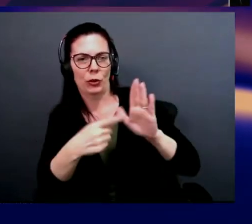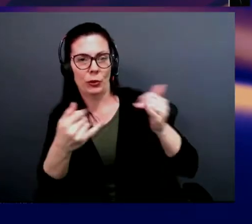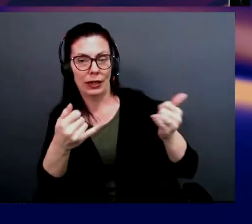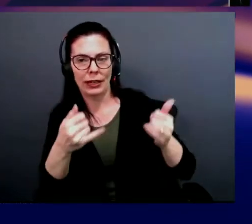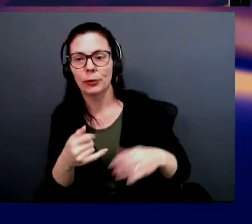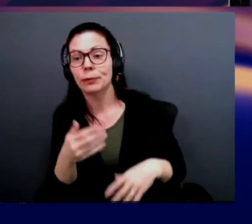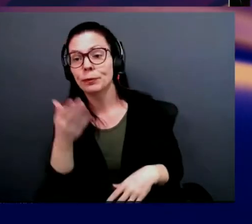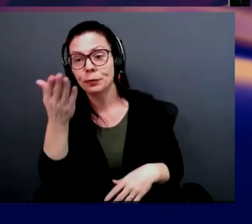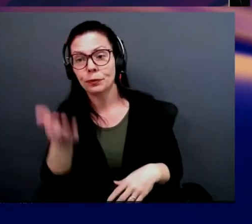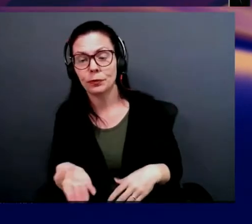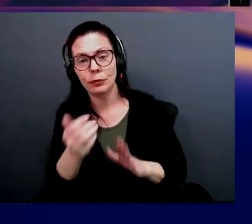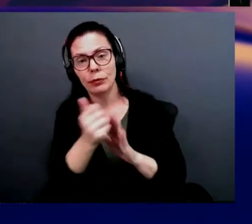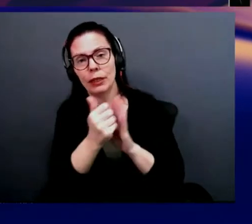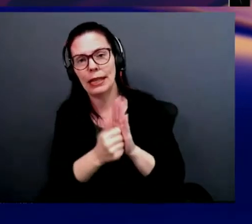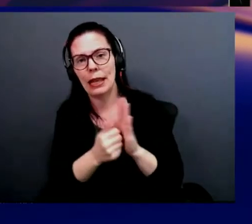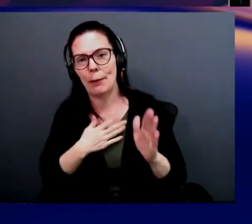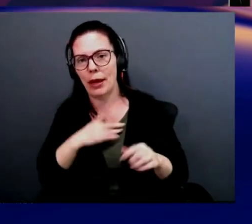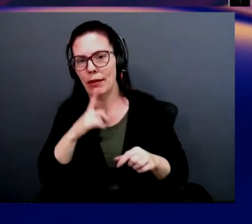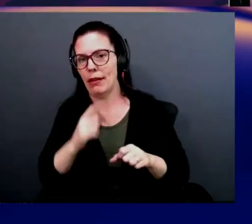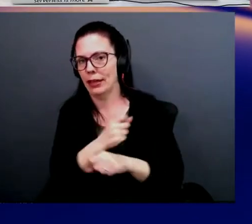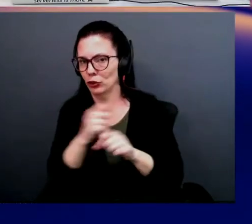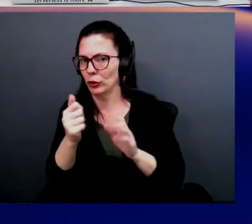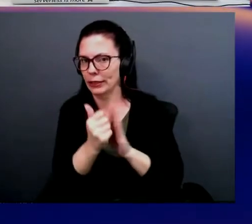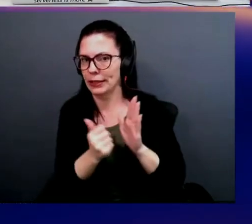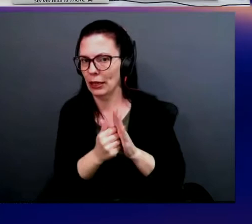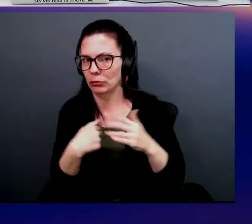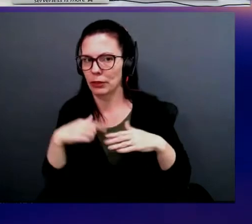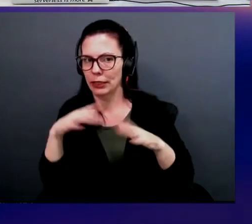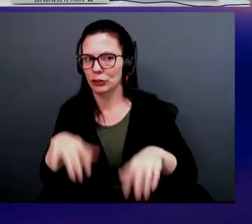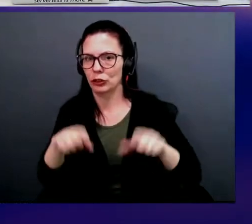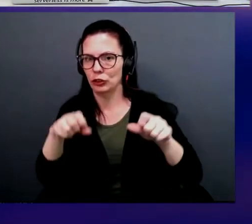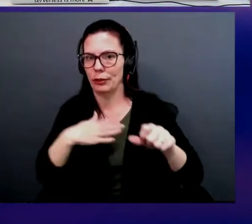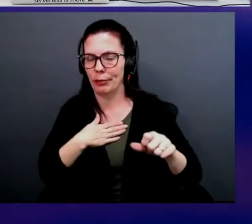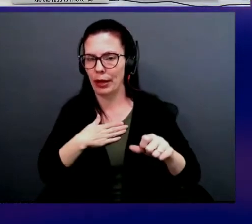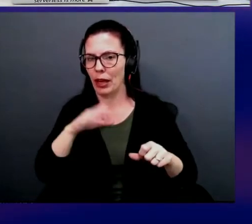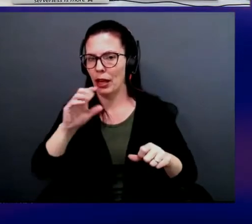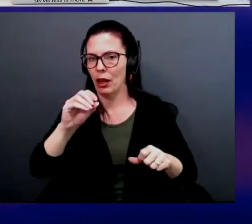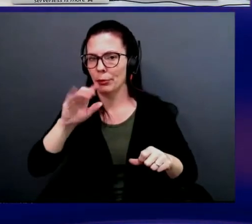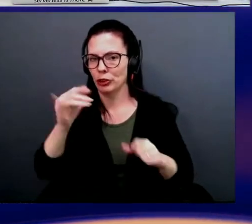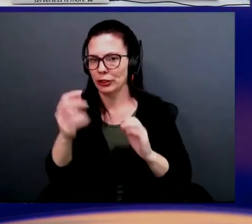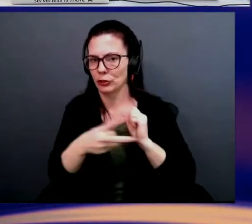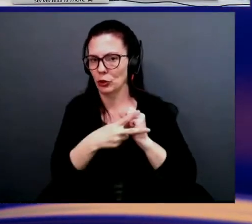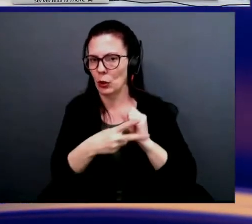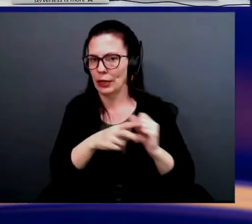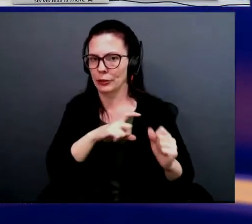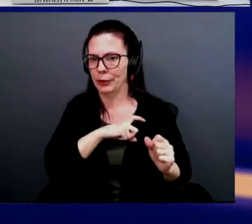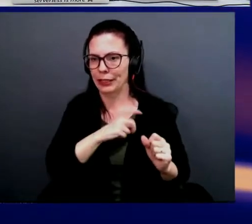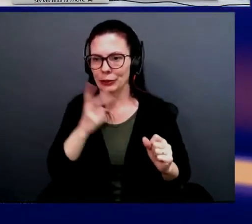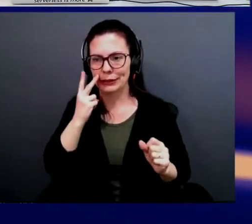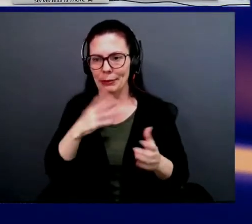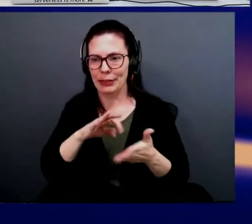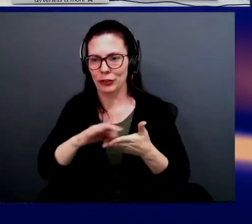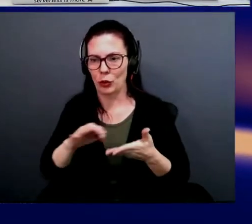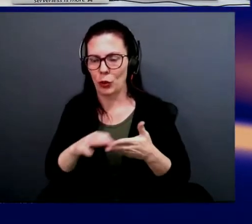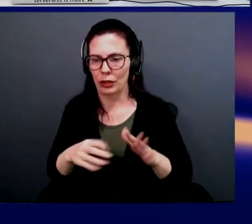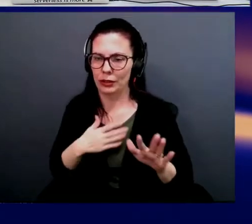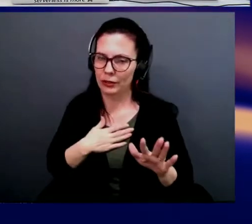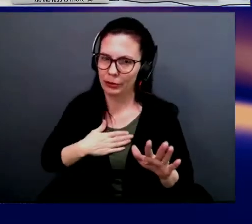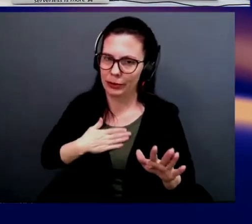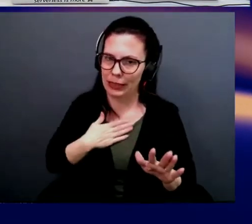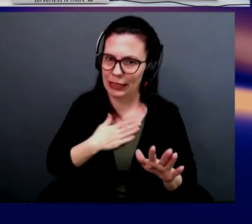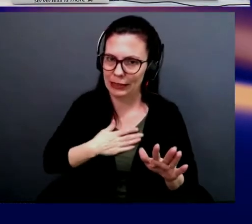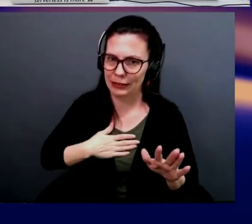this account is my actual account where I took my own object storage badge. So you'll get to see my score report. So please, you know, don't shame me.